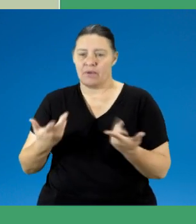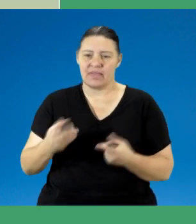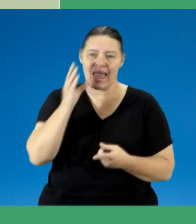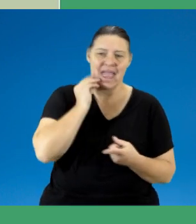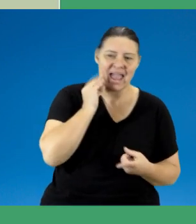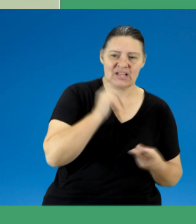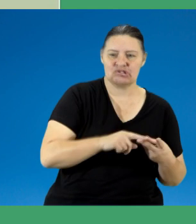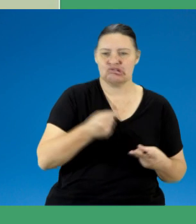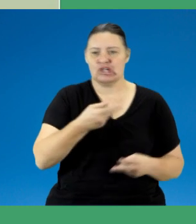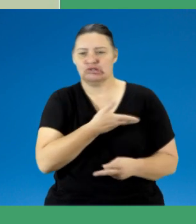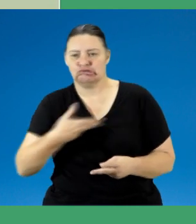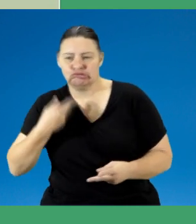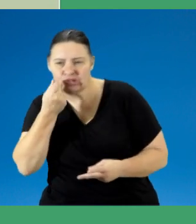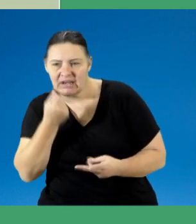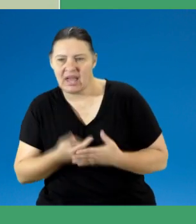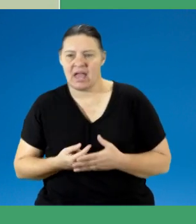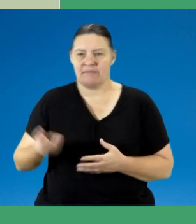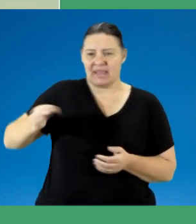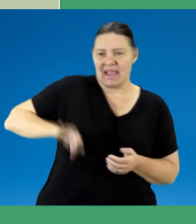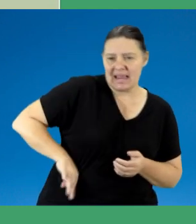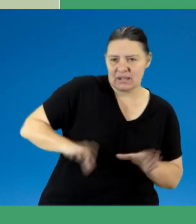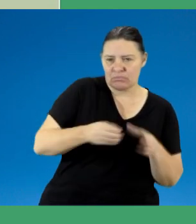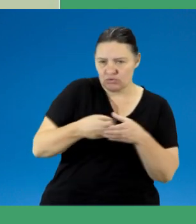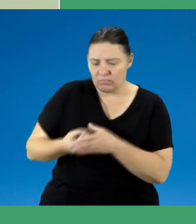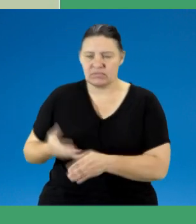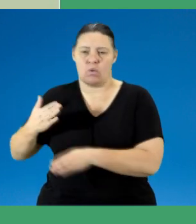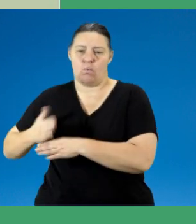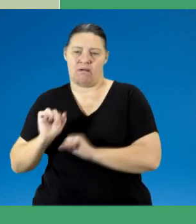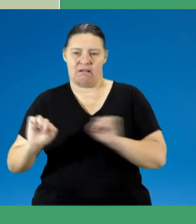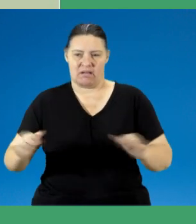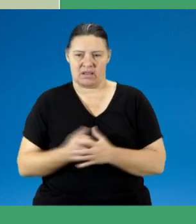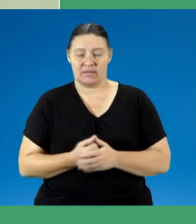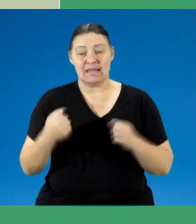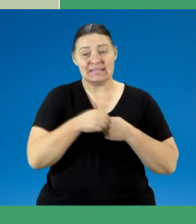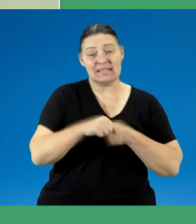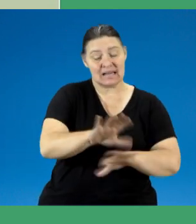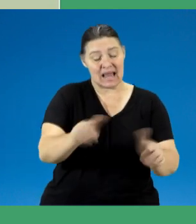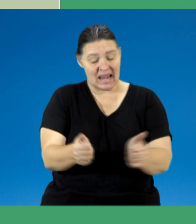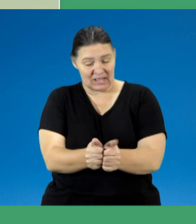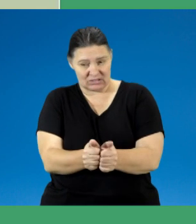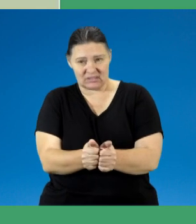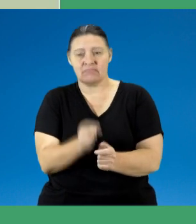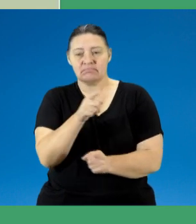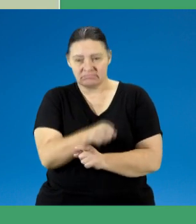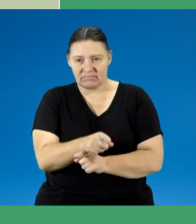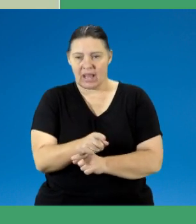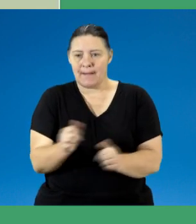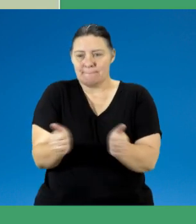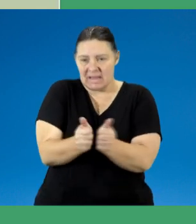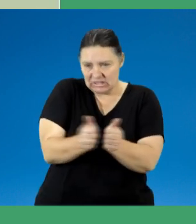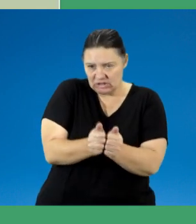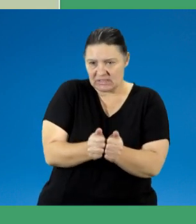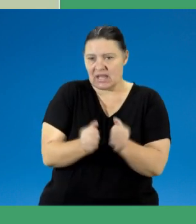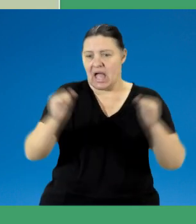gender, income groups, and occupation. Then we have strategic alliance, a partnership agreement formed by businesses